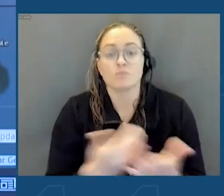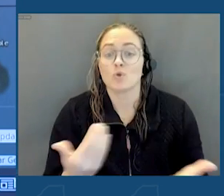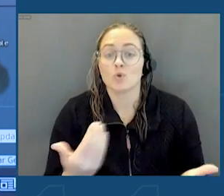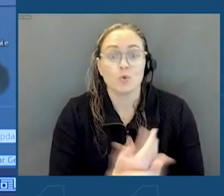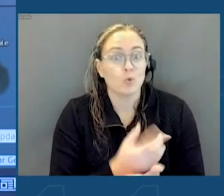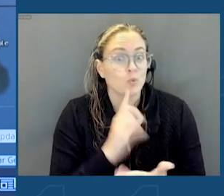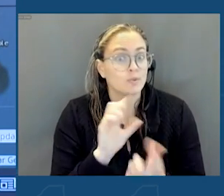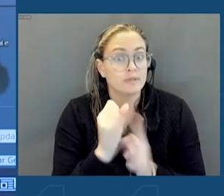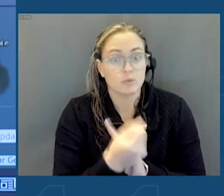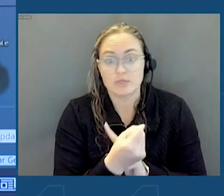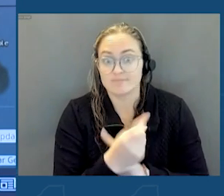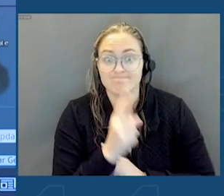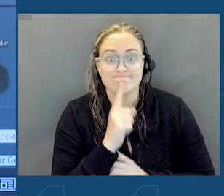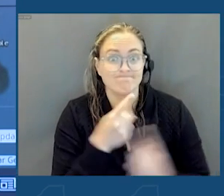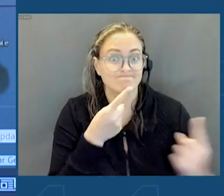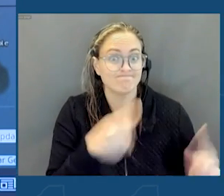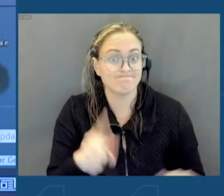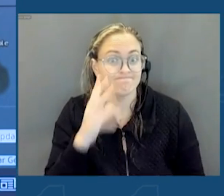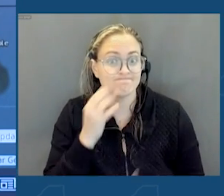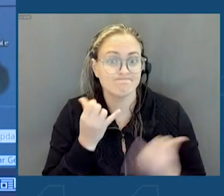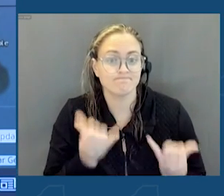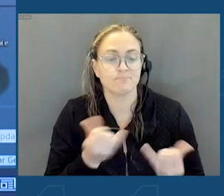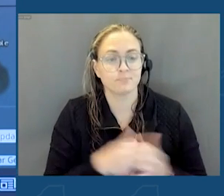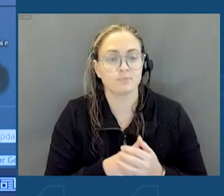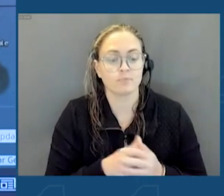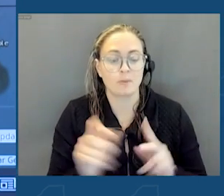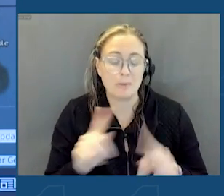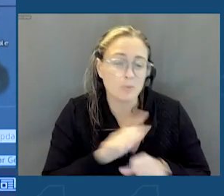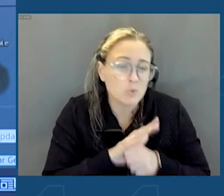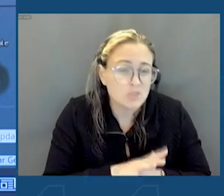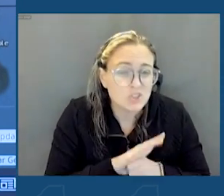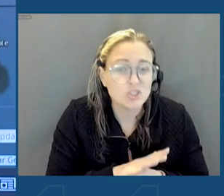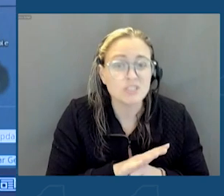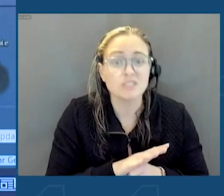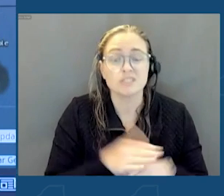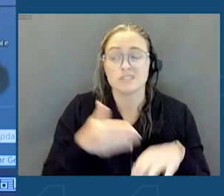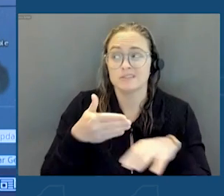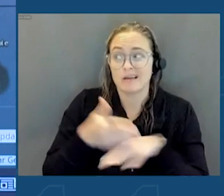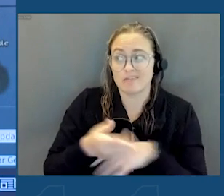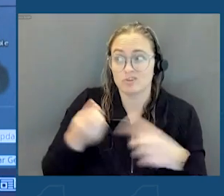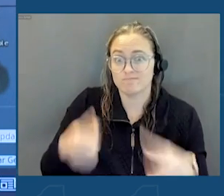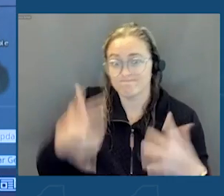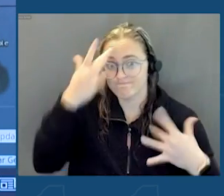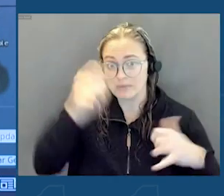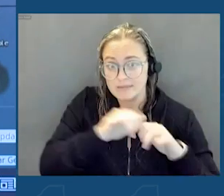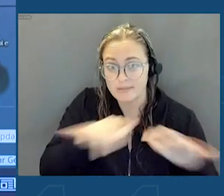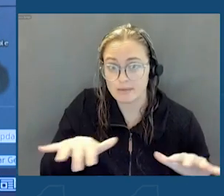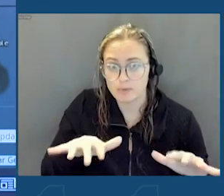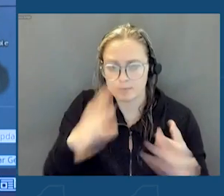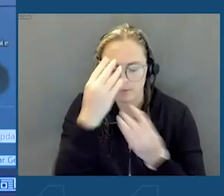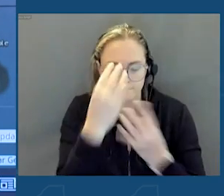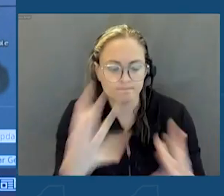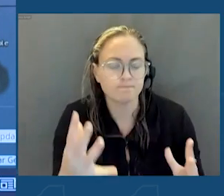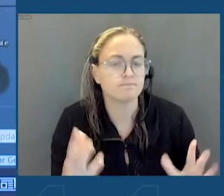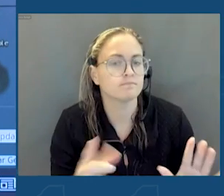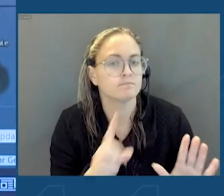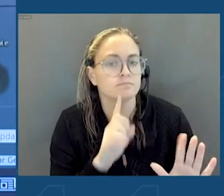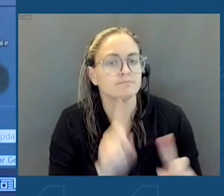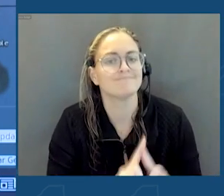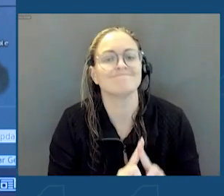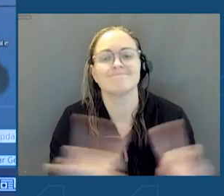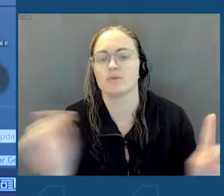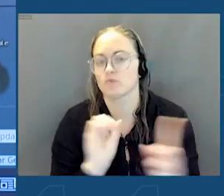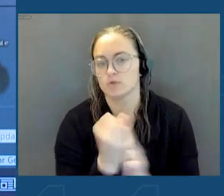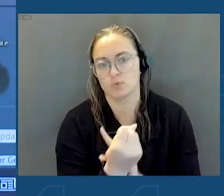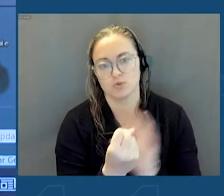with. I know a lot of people are stressed out after what happened during the pandemic. I want people to know this is a very different